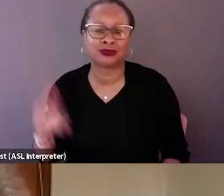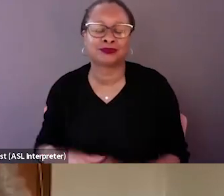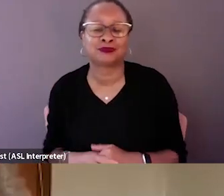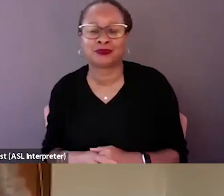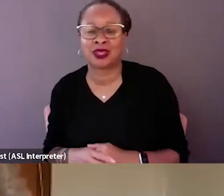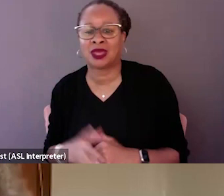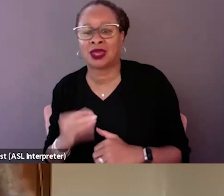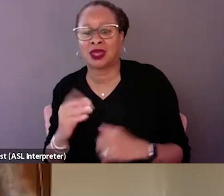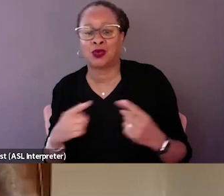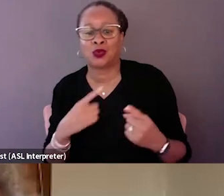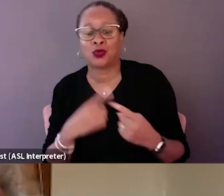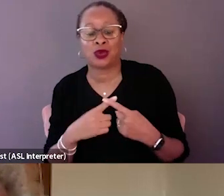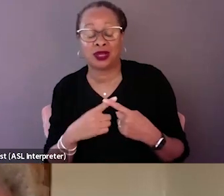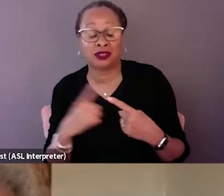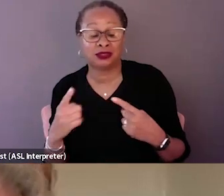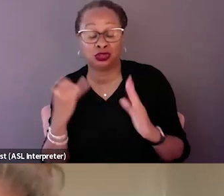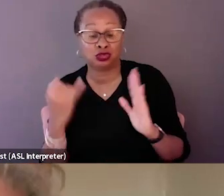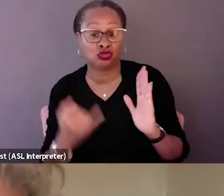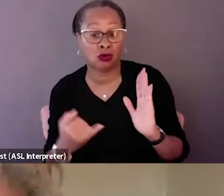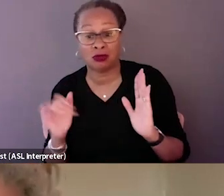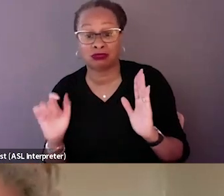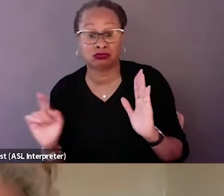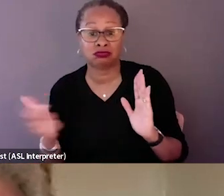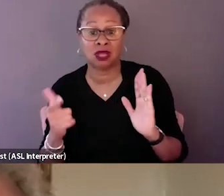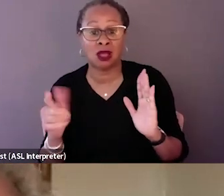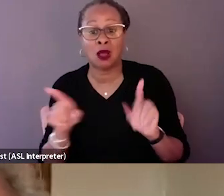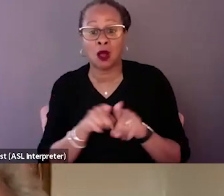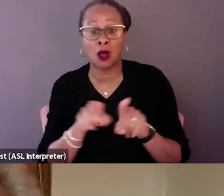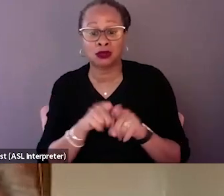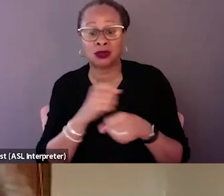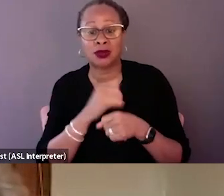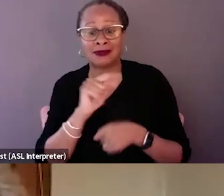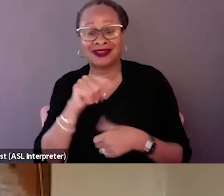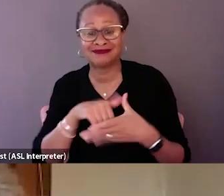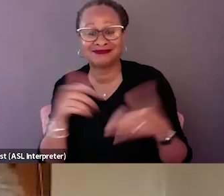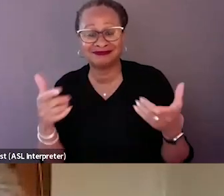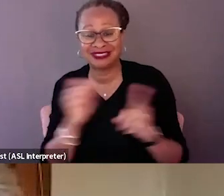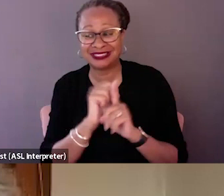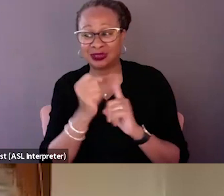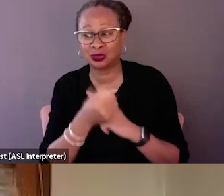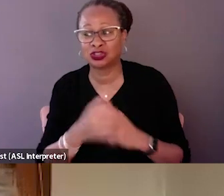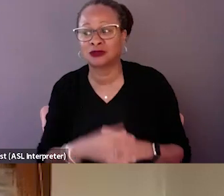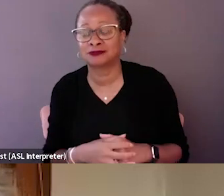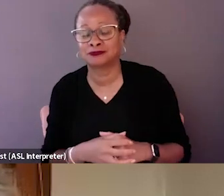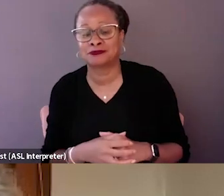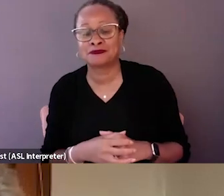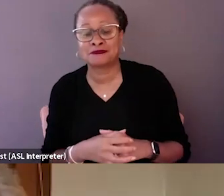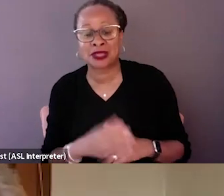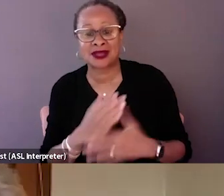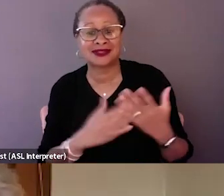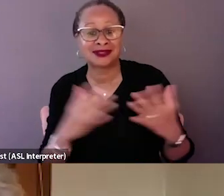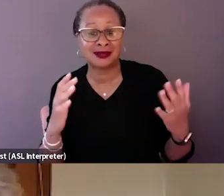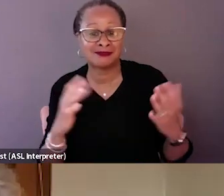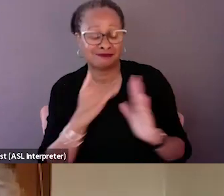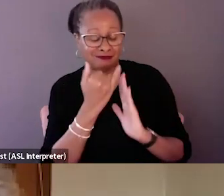And when you draw, you know, also I make in this case some